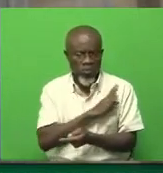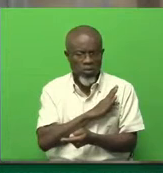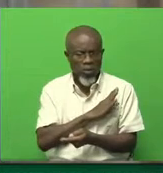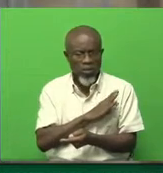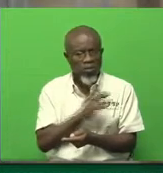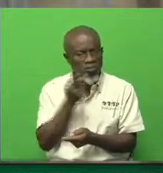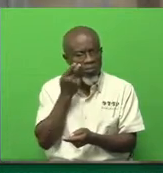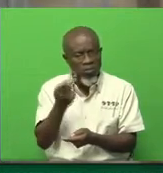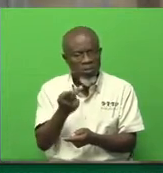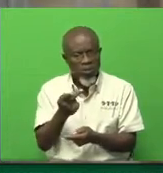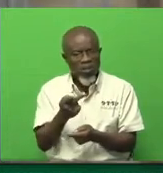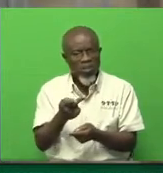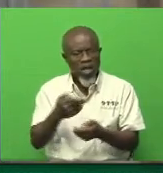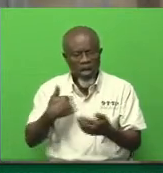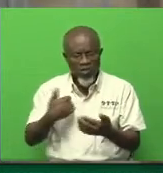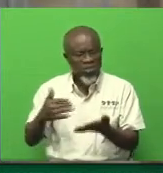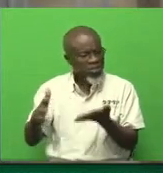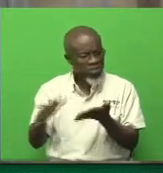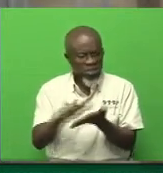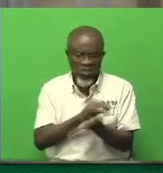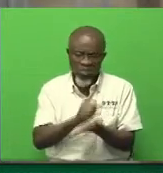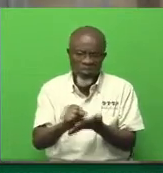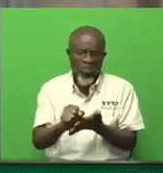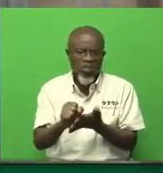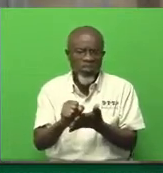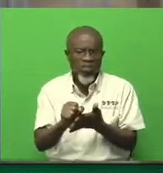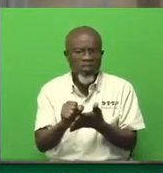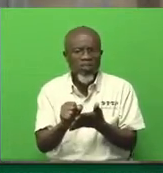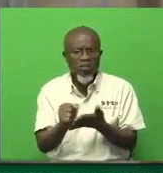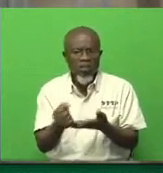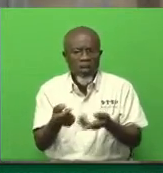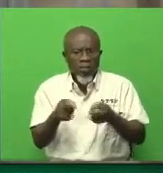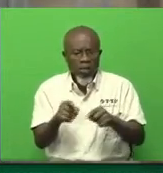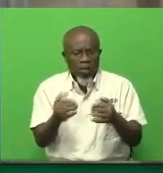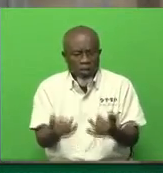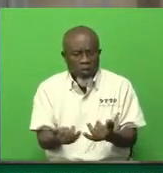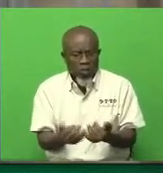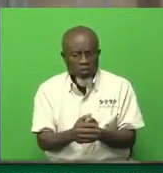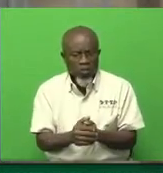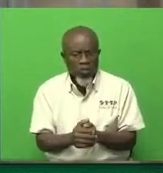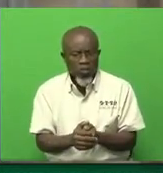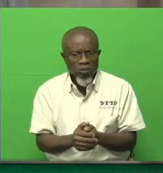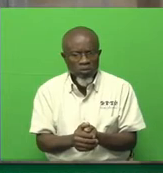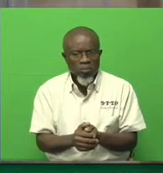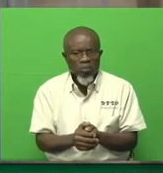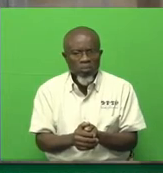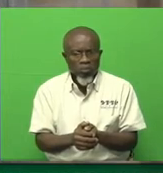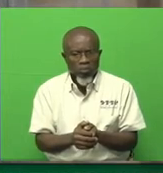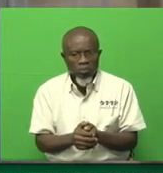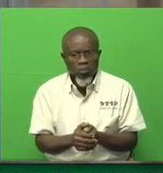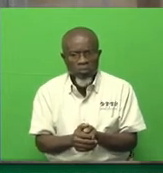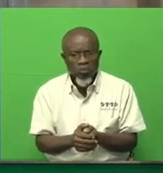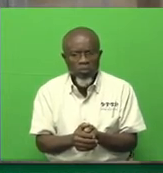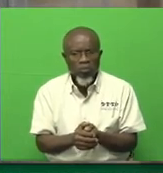program new pharmacies are now required to pay 68 000 startup fee the average new